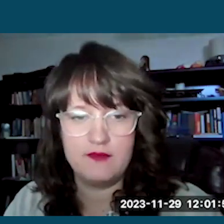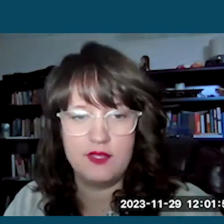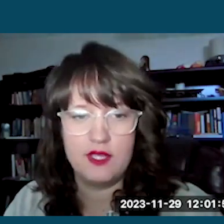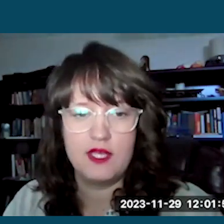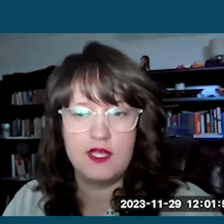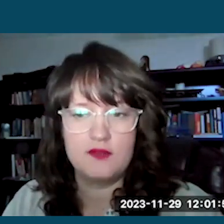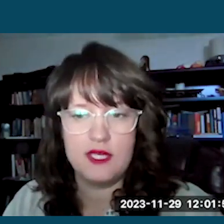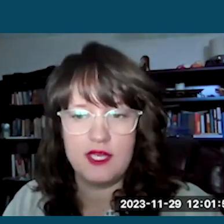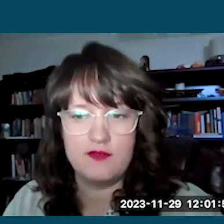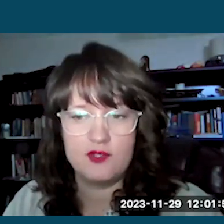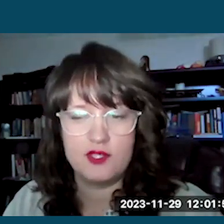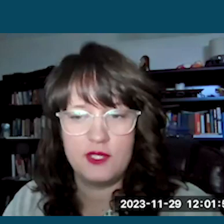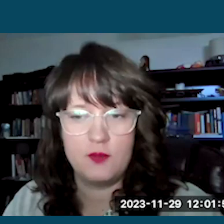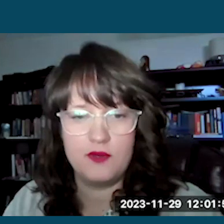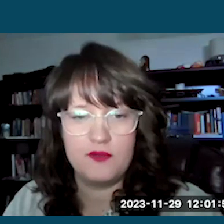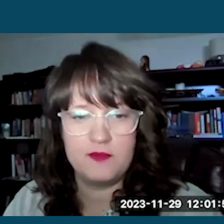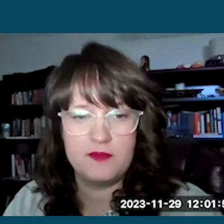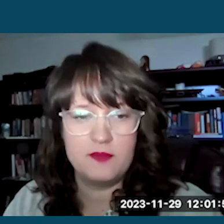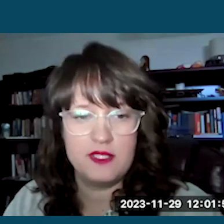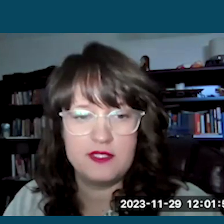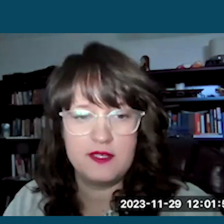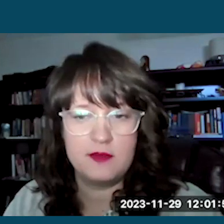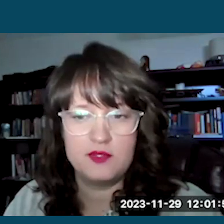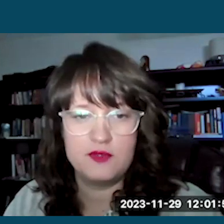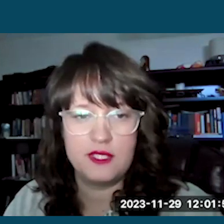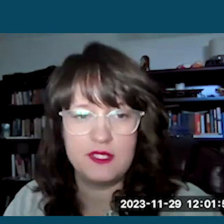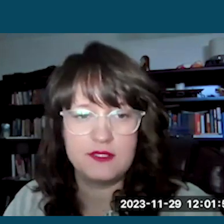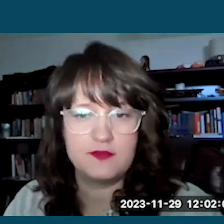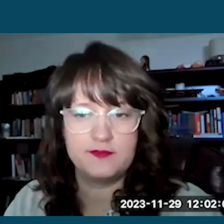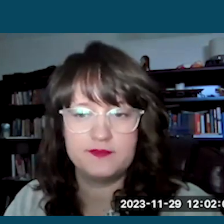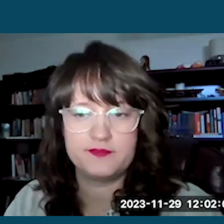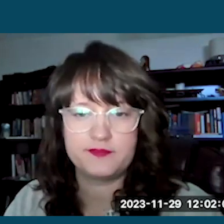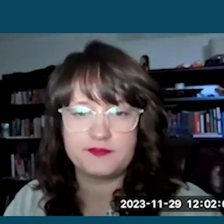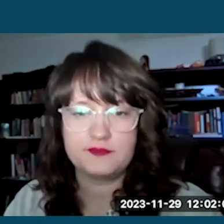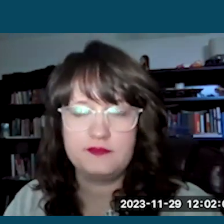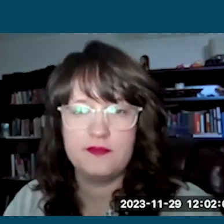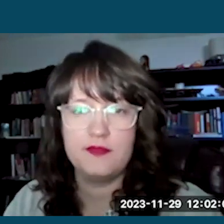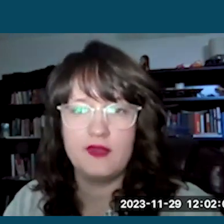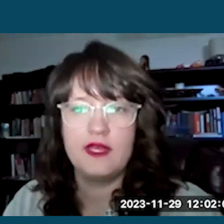to have 3. Unfortunately, one of them is not able to join us.